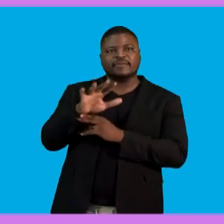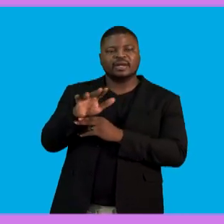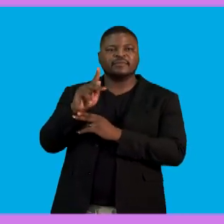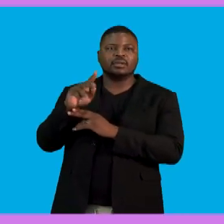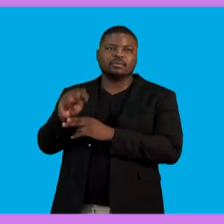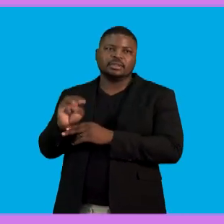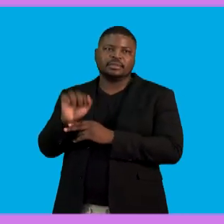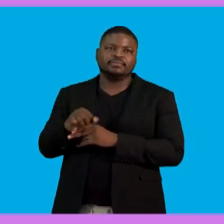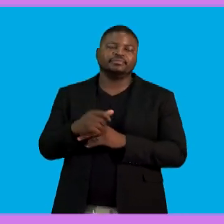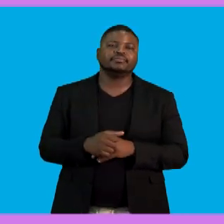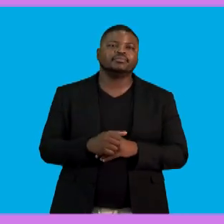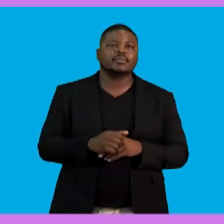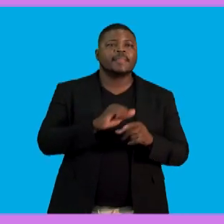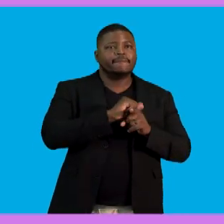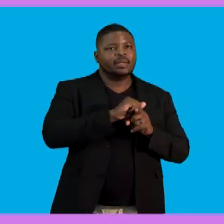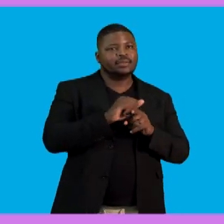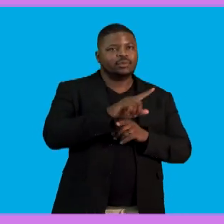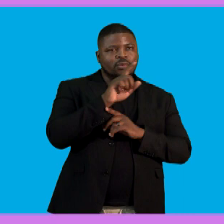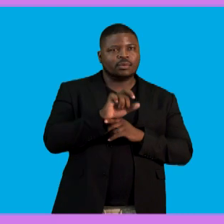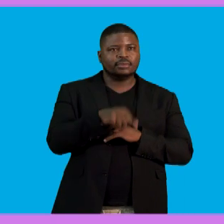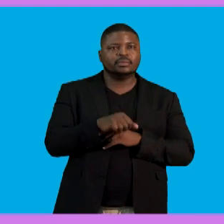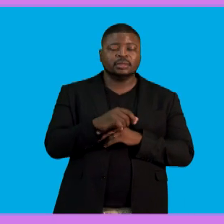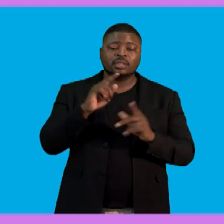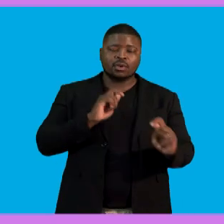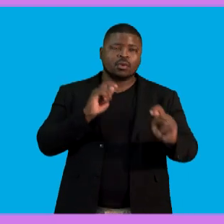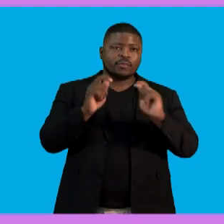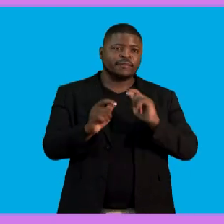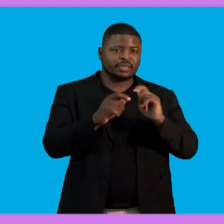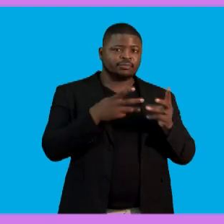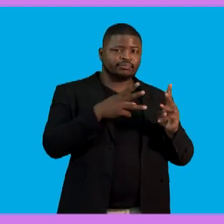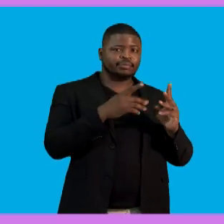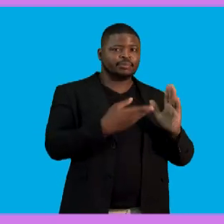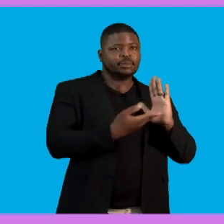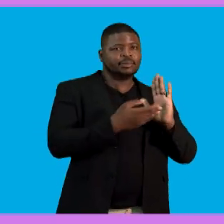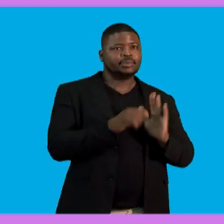on to the practice questions. We say convert the following.